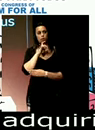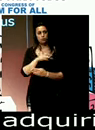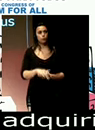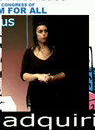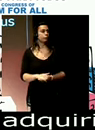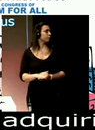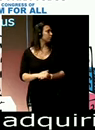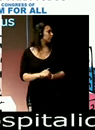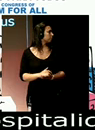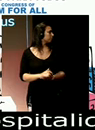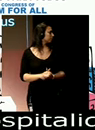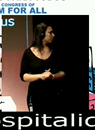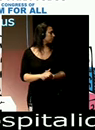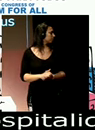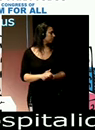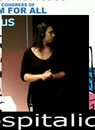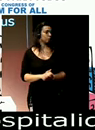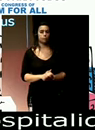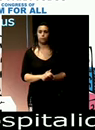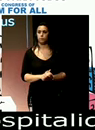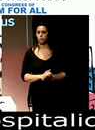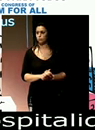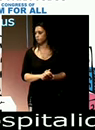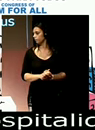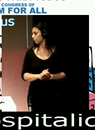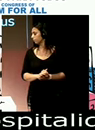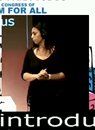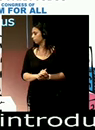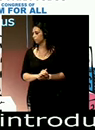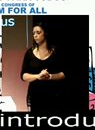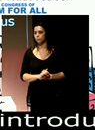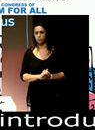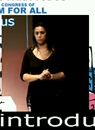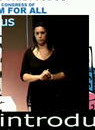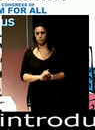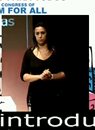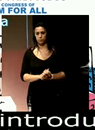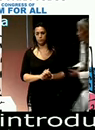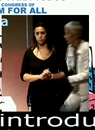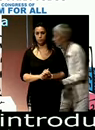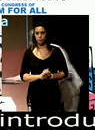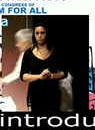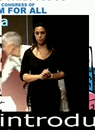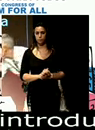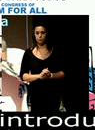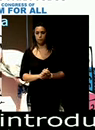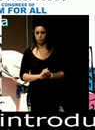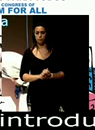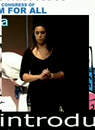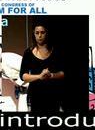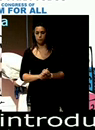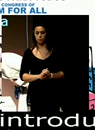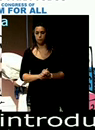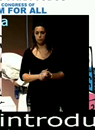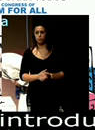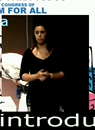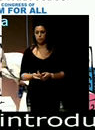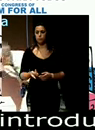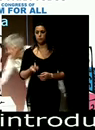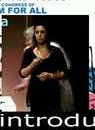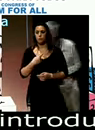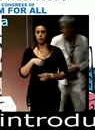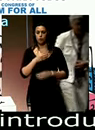The return of our inspector for a new audit to check all improvement and a new elaboration of